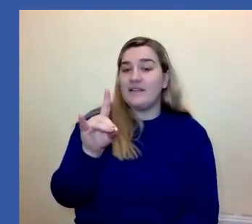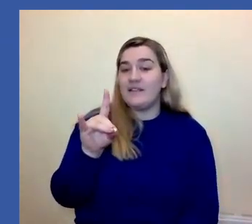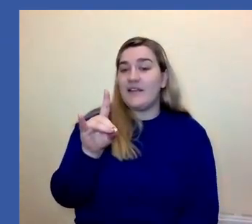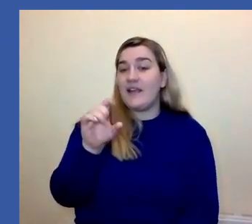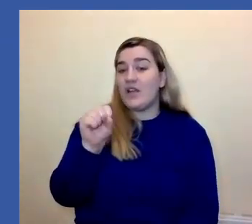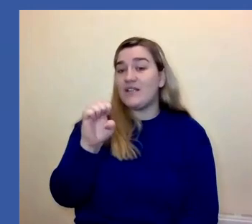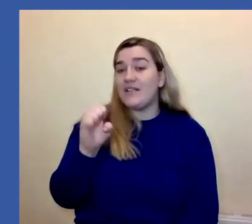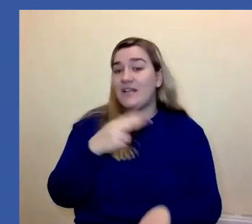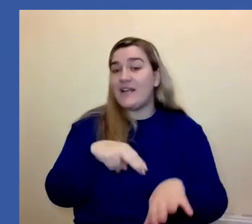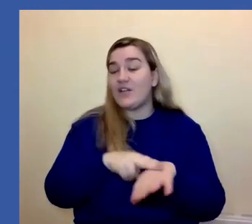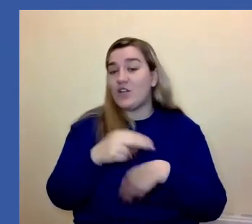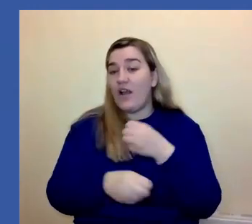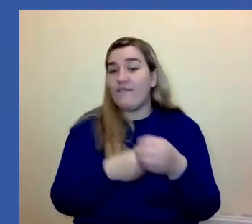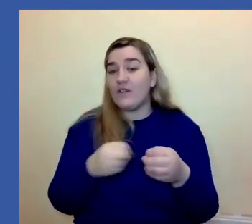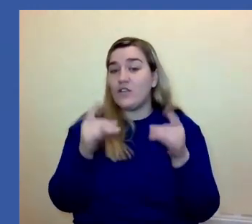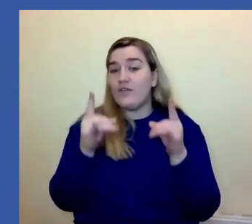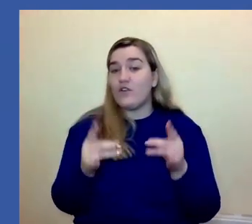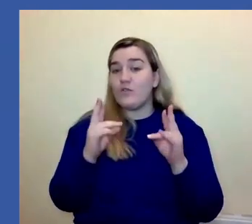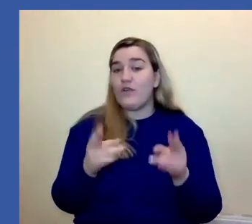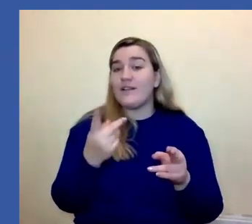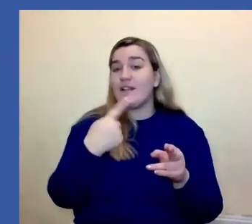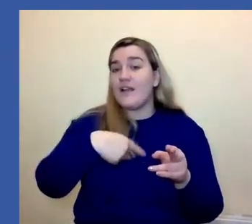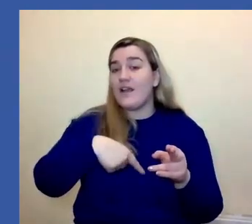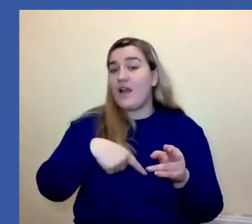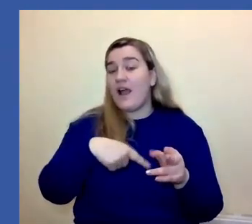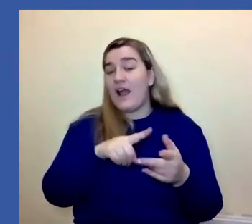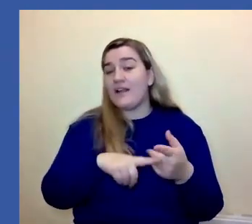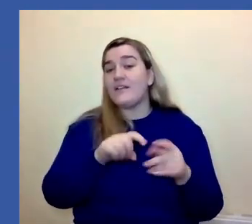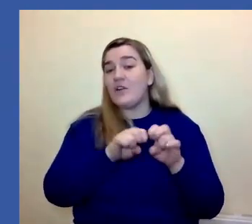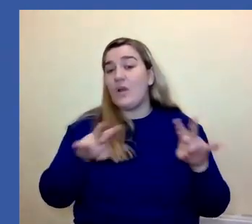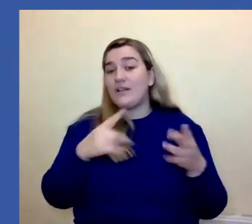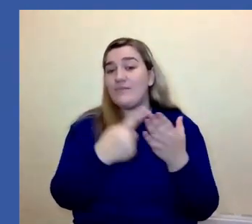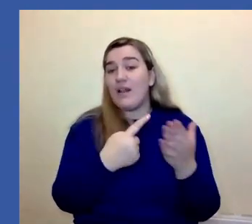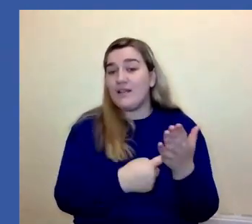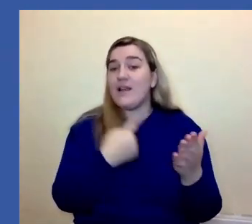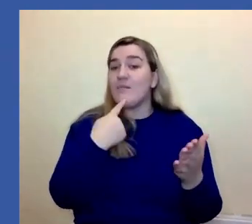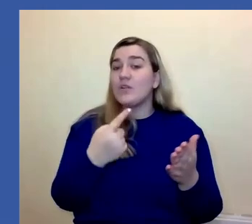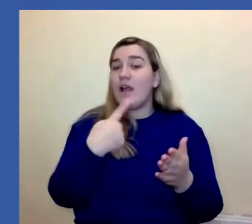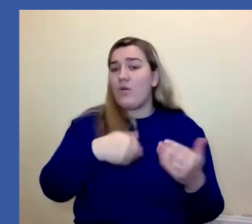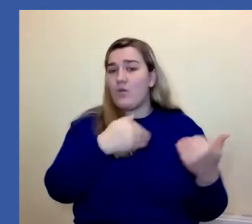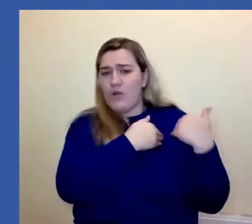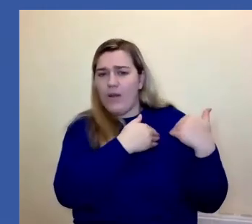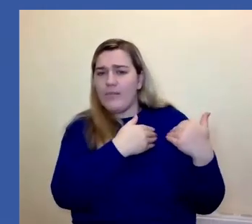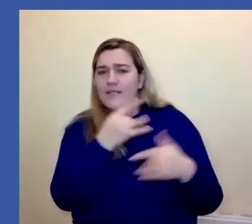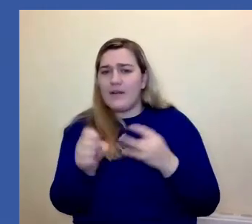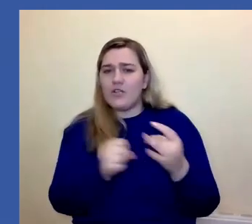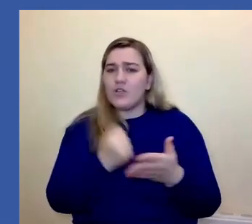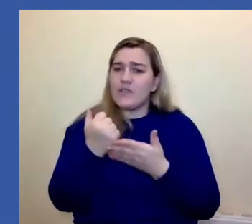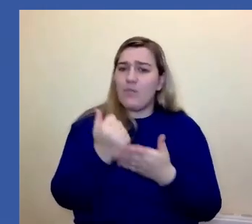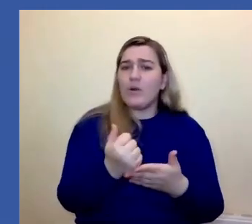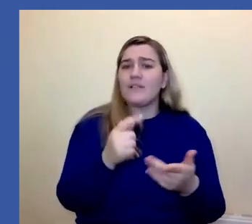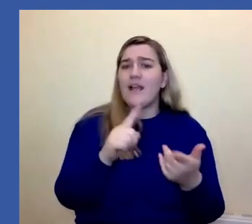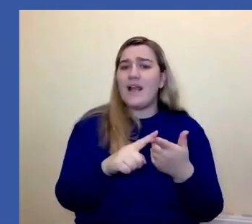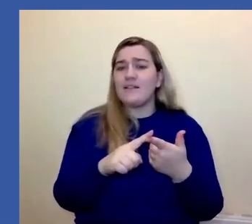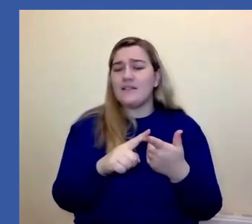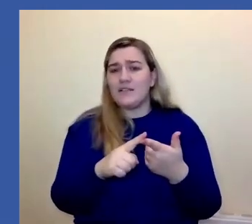role of our office is to support and promote the spirit and the letter of the Assisted Decision Making Capacity Act among